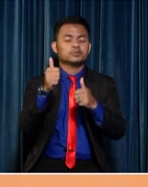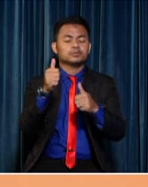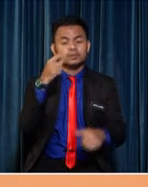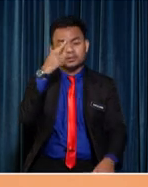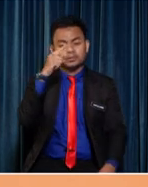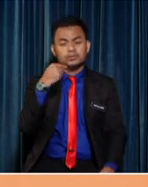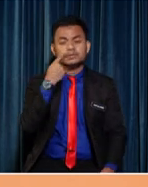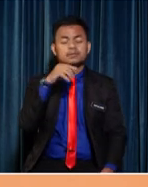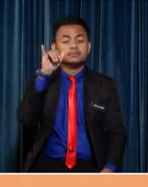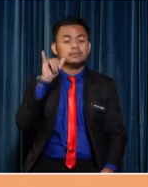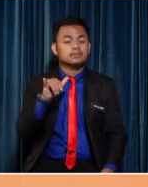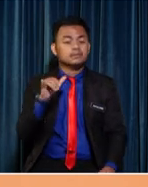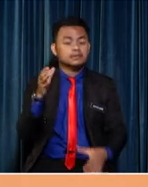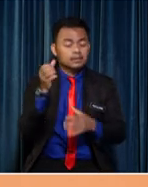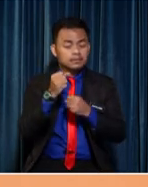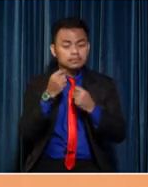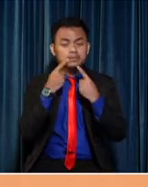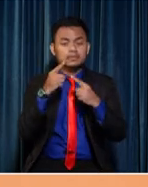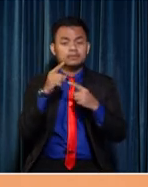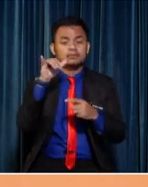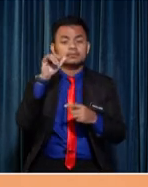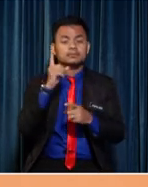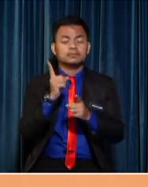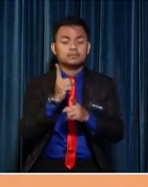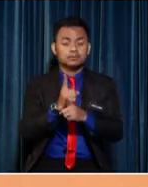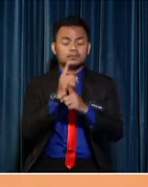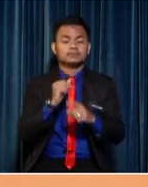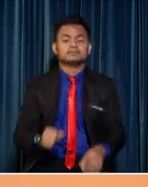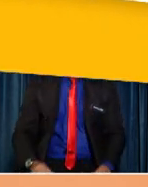who have answered correctly.